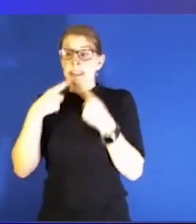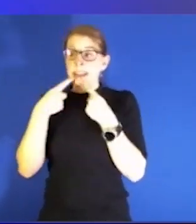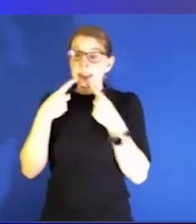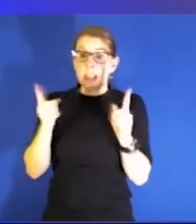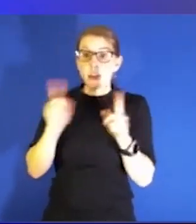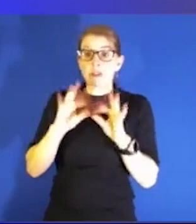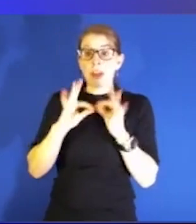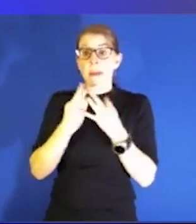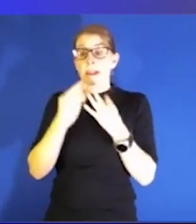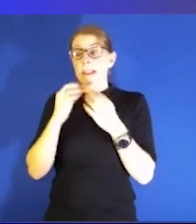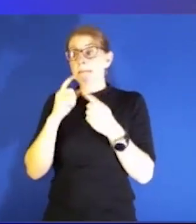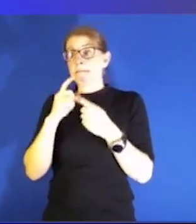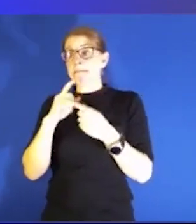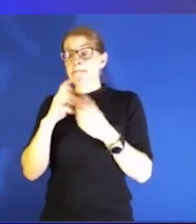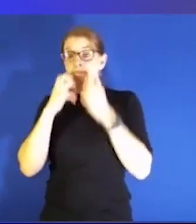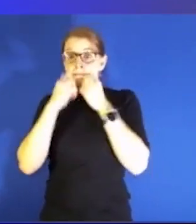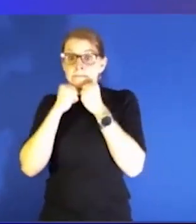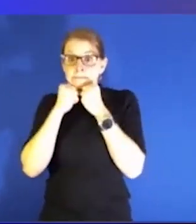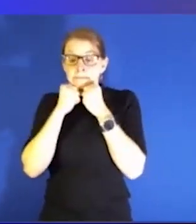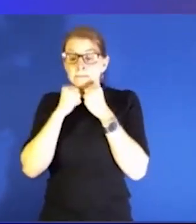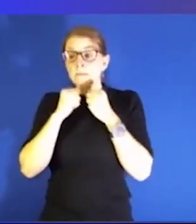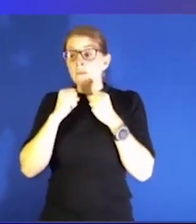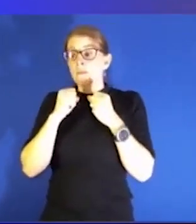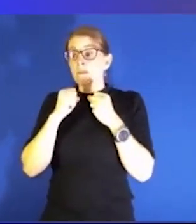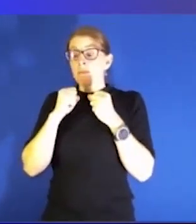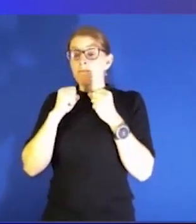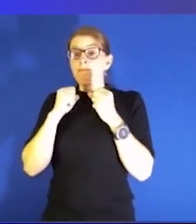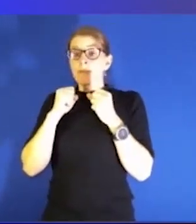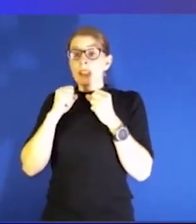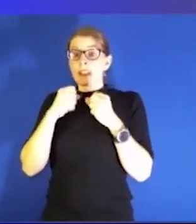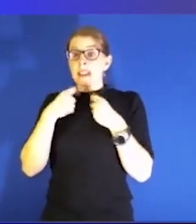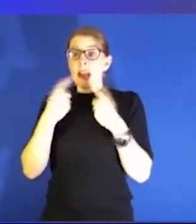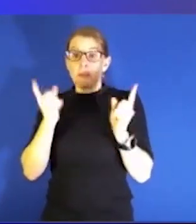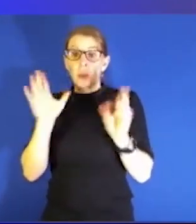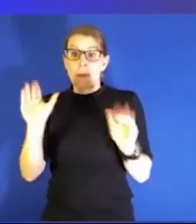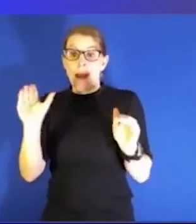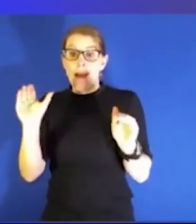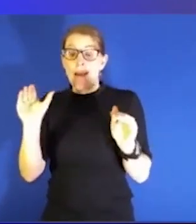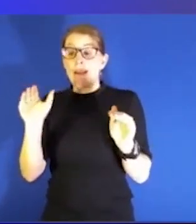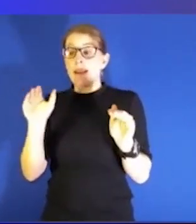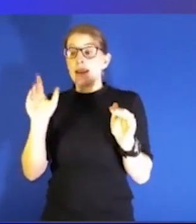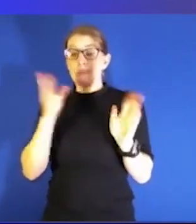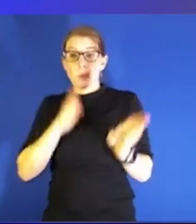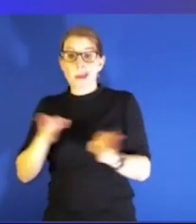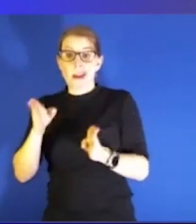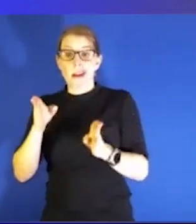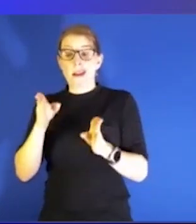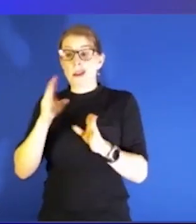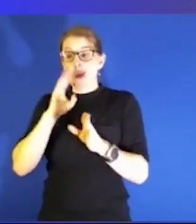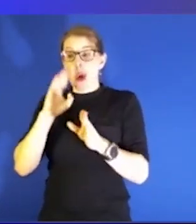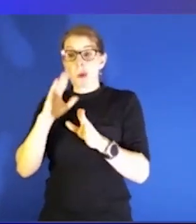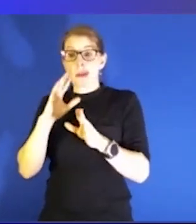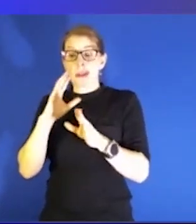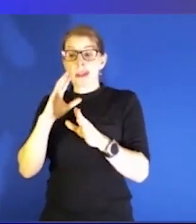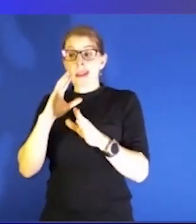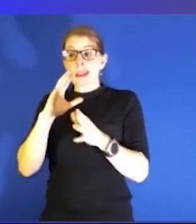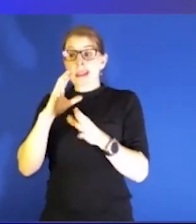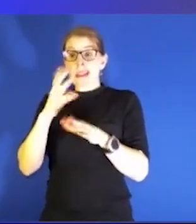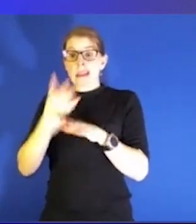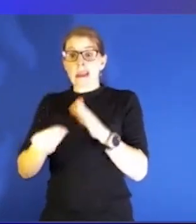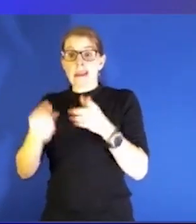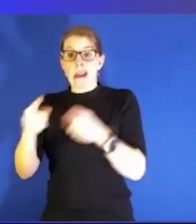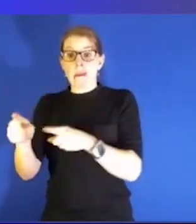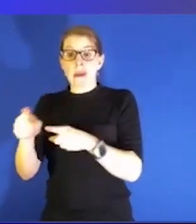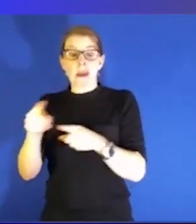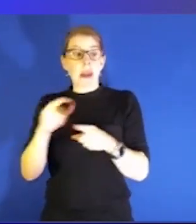to sort of prepare for the death coming. It makes it easier for us to get through it. So when it's sudden, we don't have all that. We don't get to